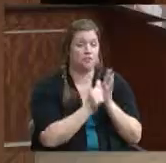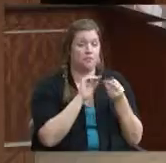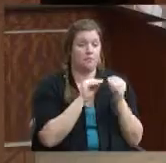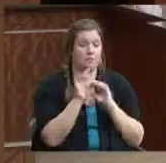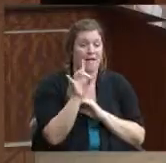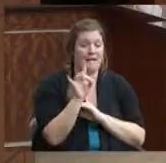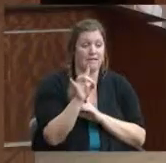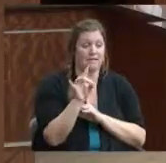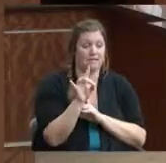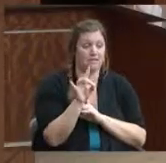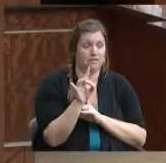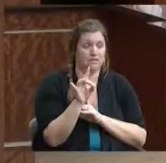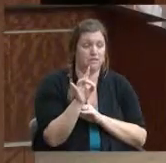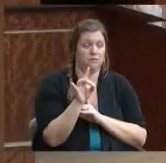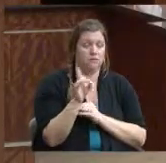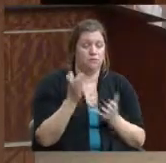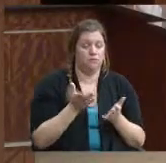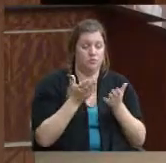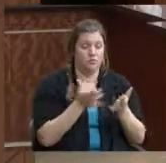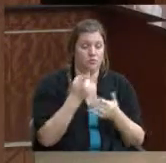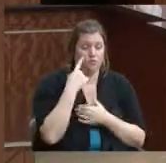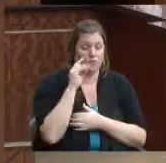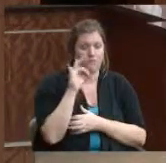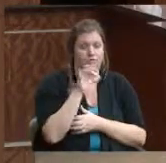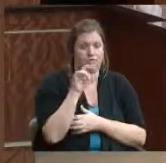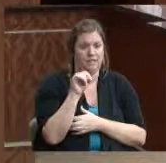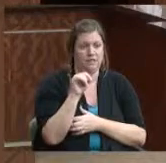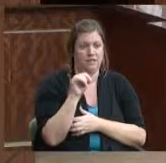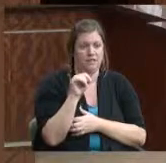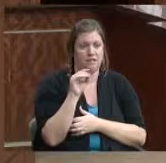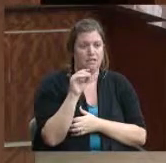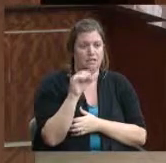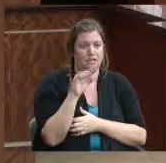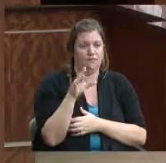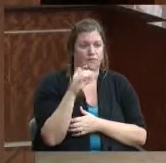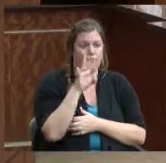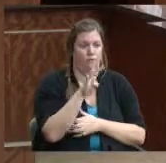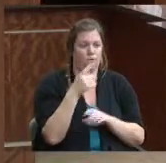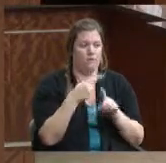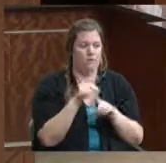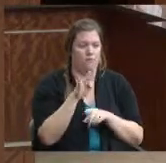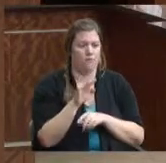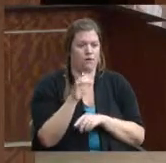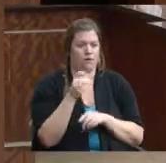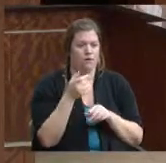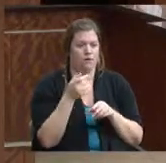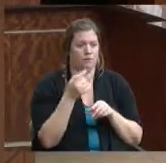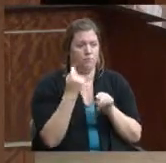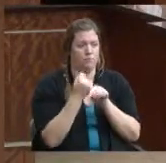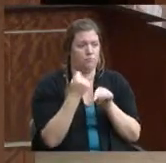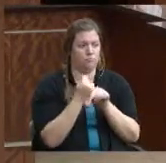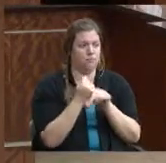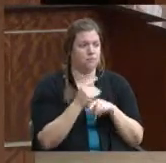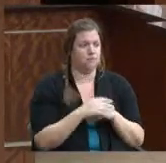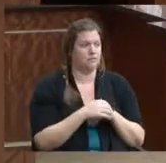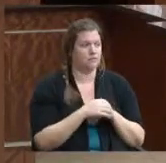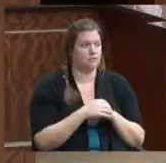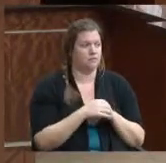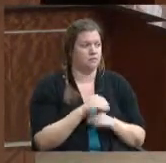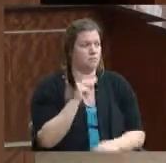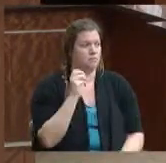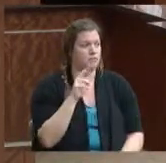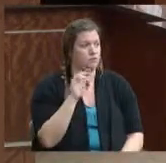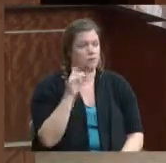8 is consideration of a recommendation for fleet acquisition, a 4x4 pickup truck. Mr.